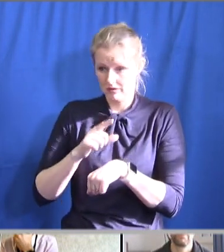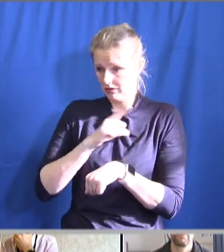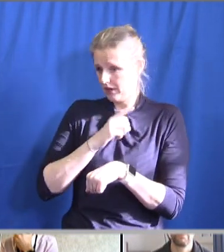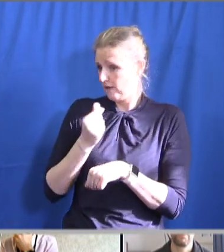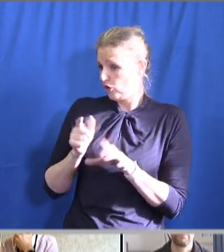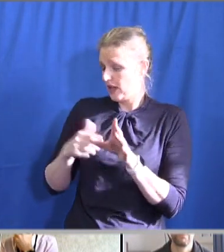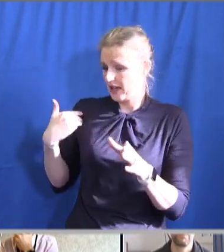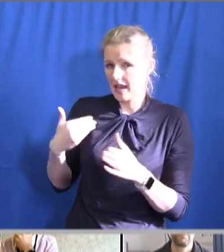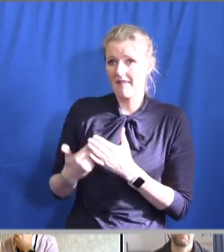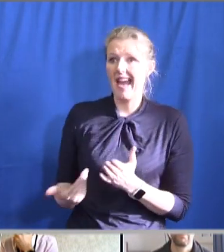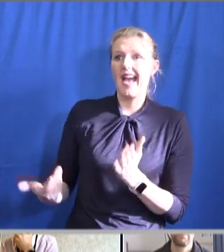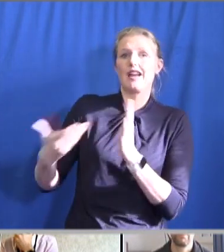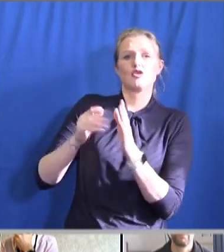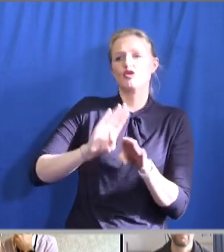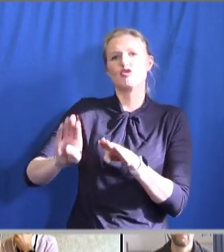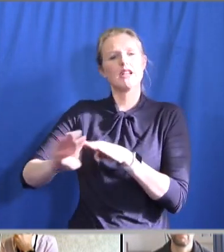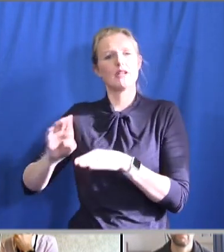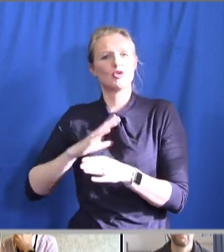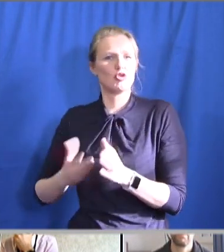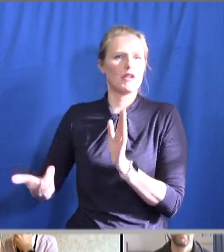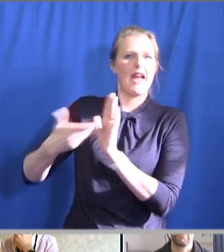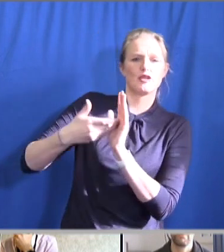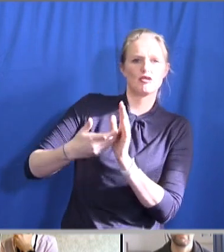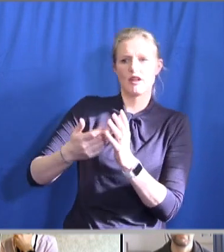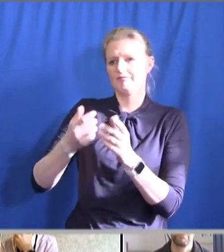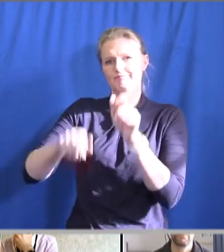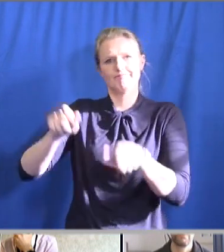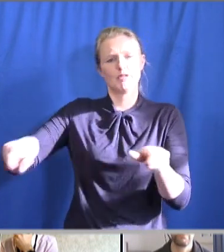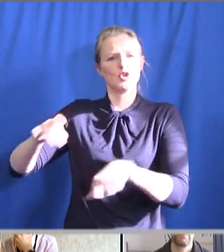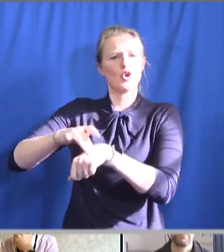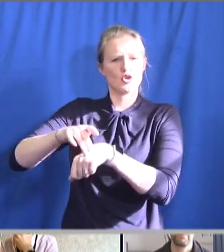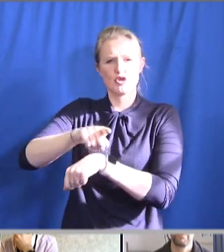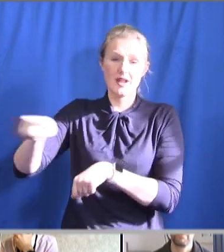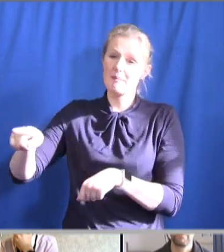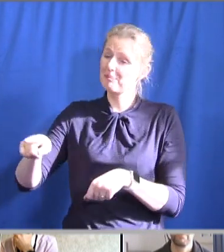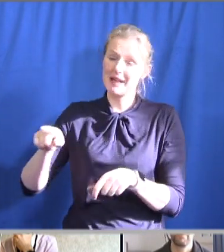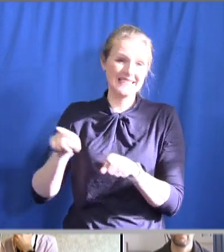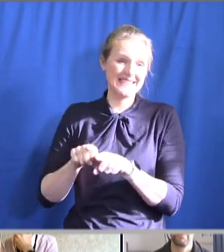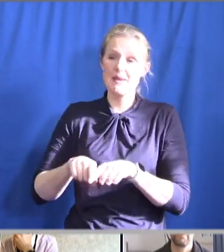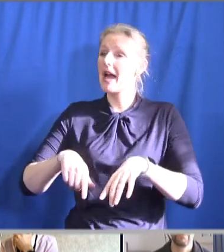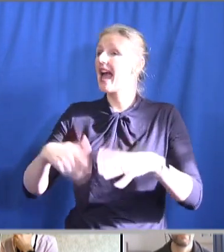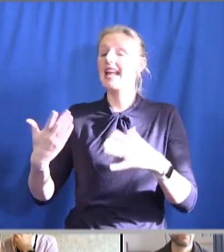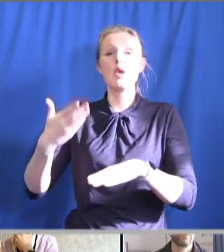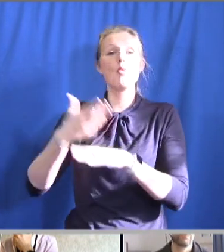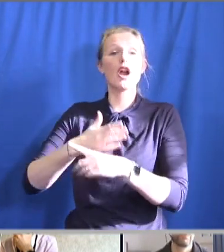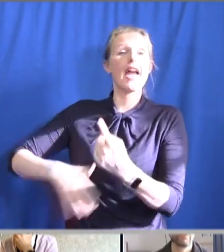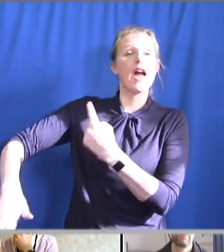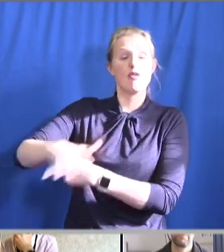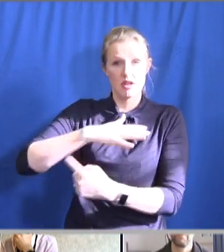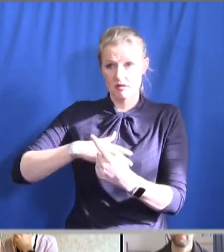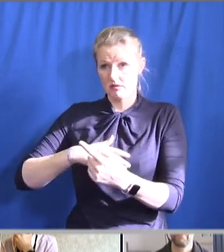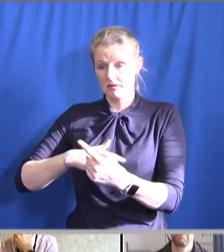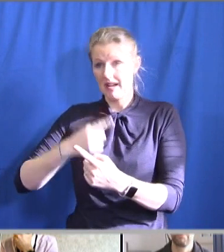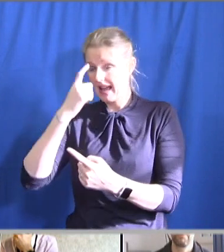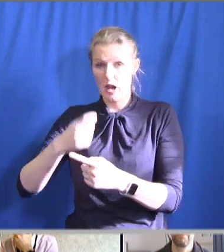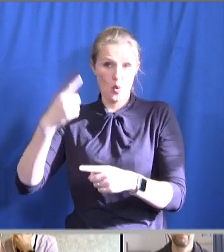over the past number of years, but like the other challenges that we've seen in workforce, it takes time for those numbers actually